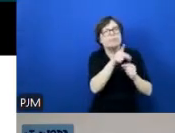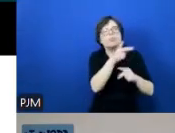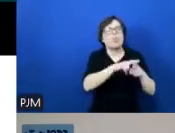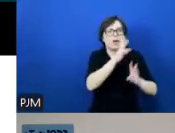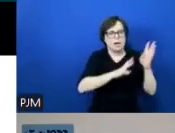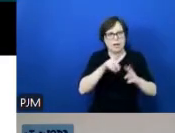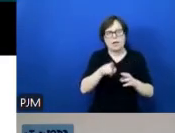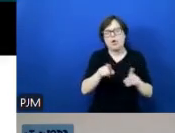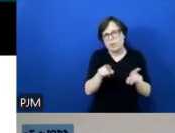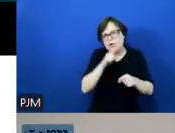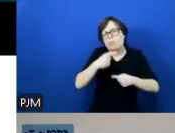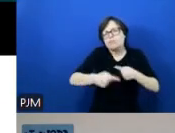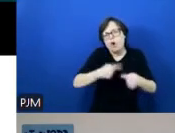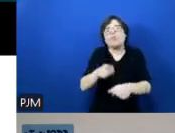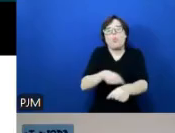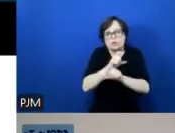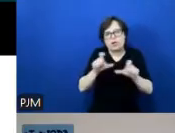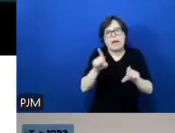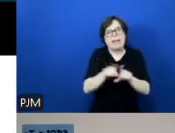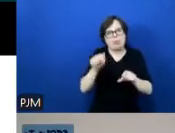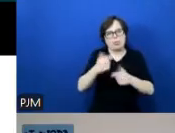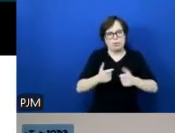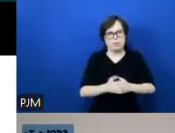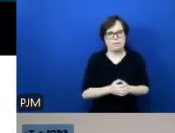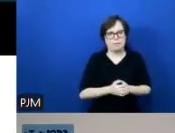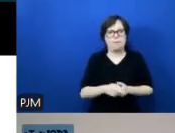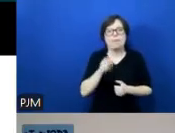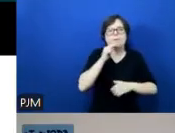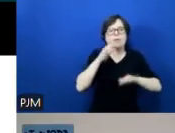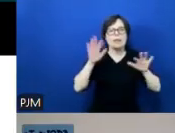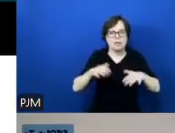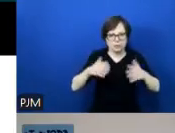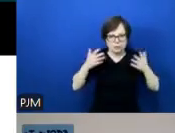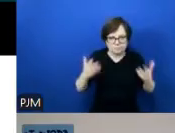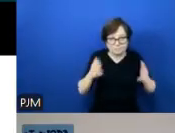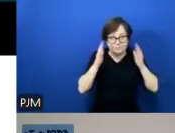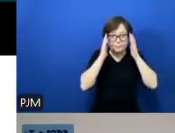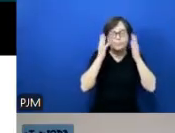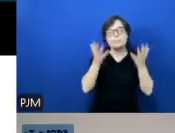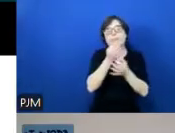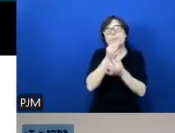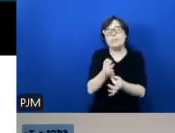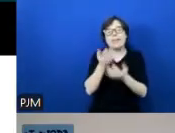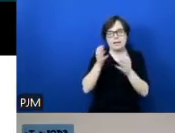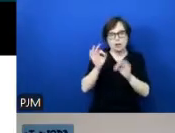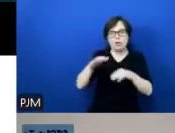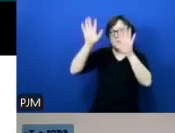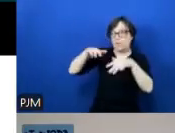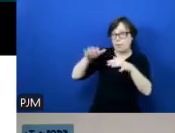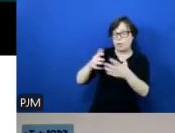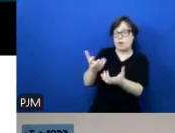needs to be finished, but well, we need to complete it anyway. Rainwater. The